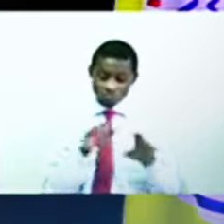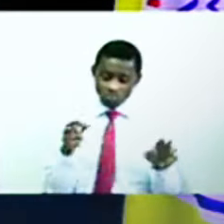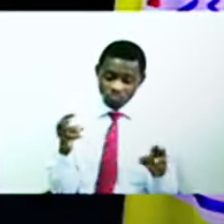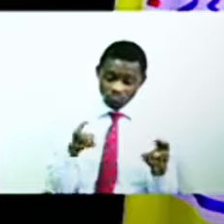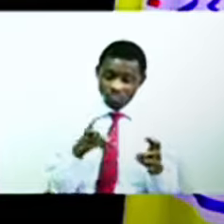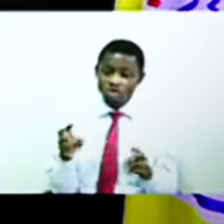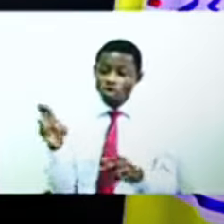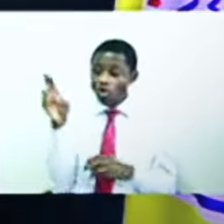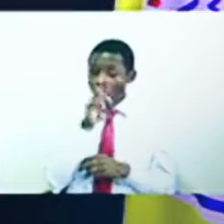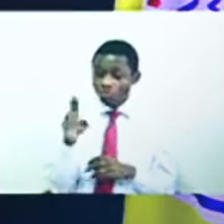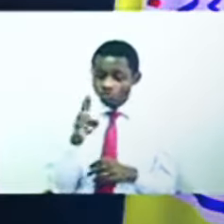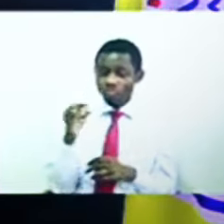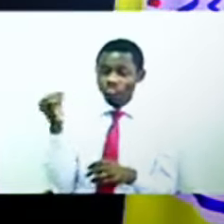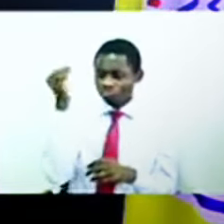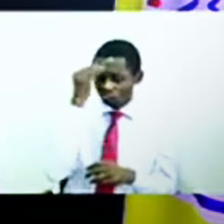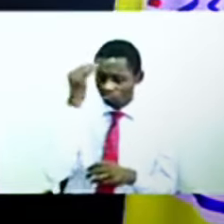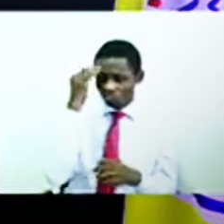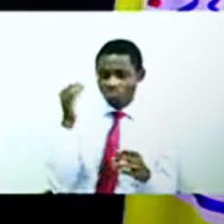7.